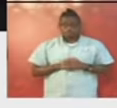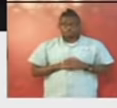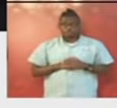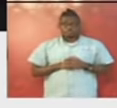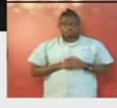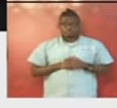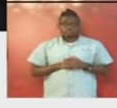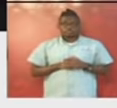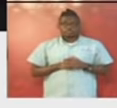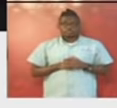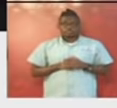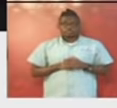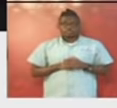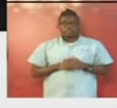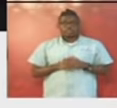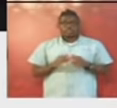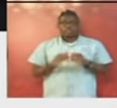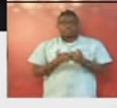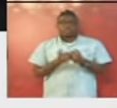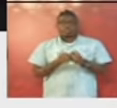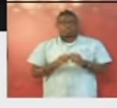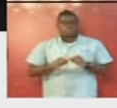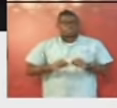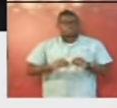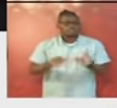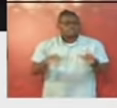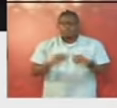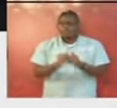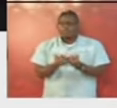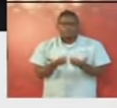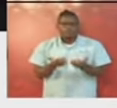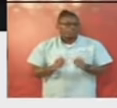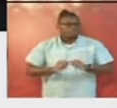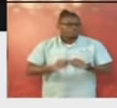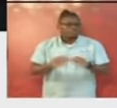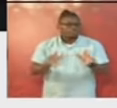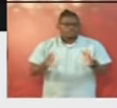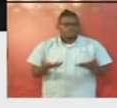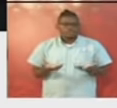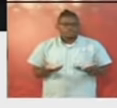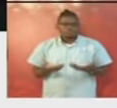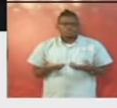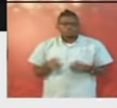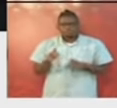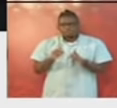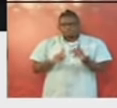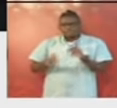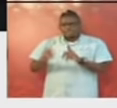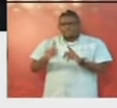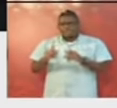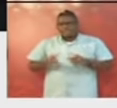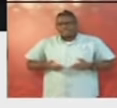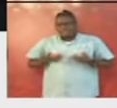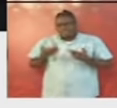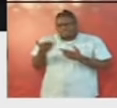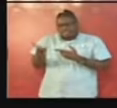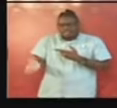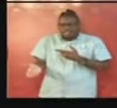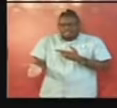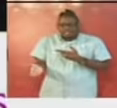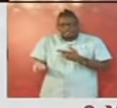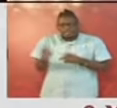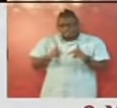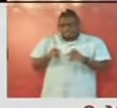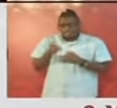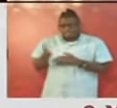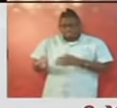The way the diseases are spread in that particular county will be, again, a function of the type of people that live in there. We see a